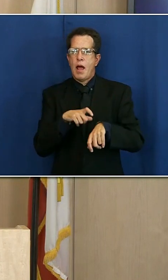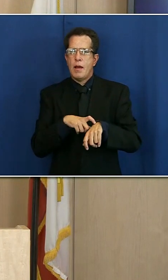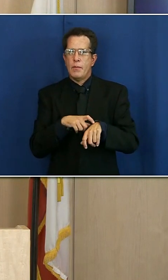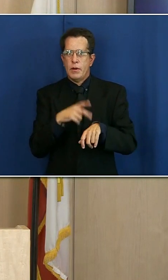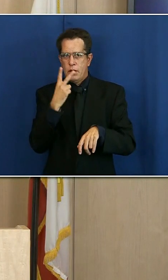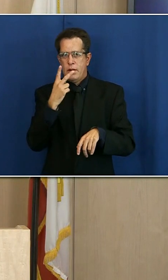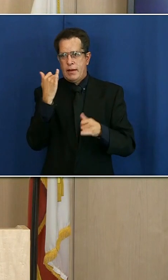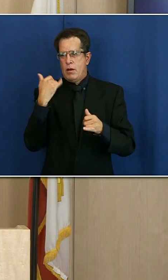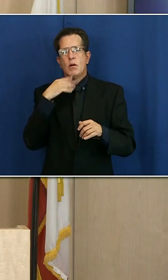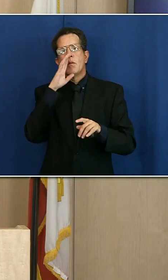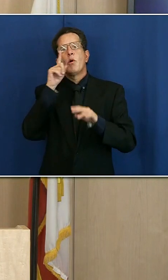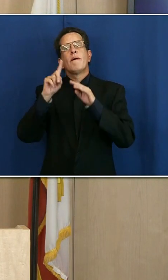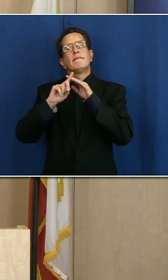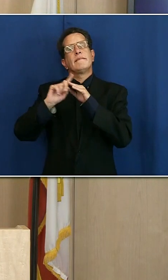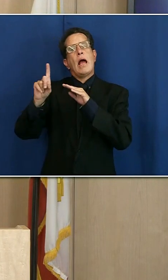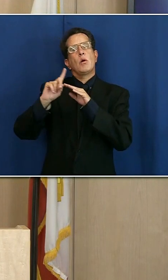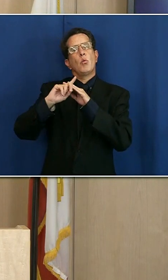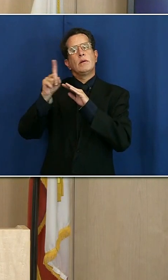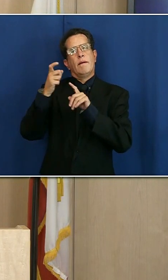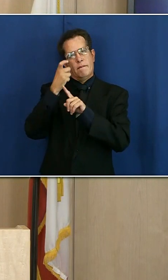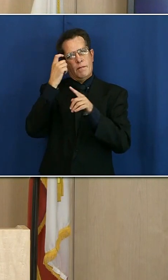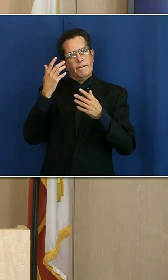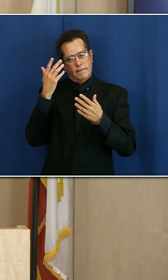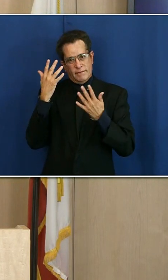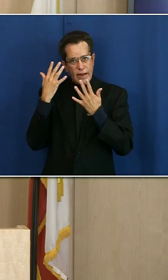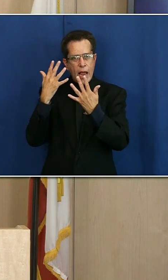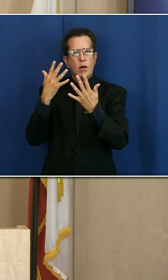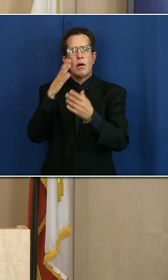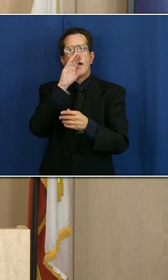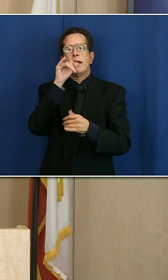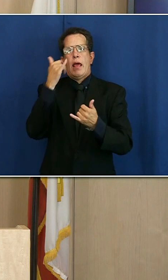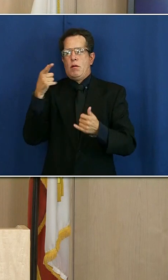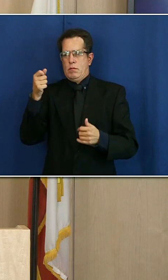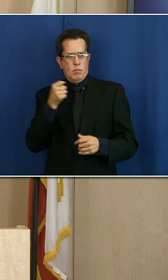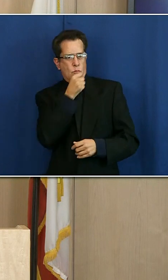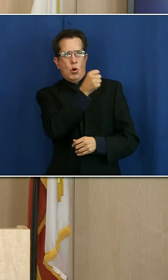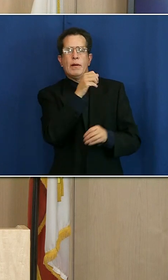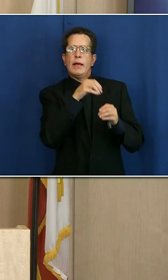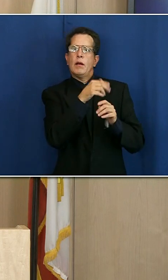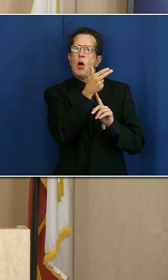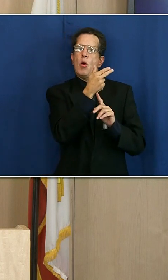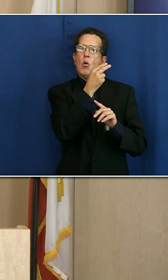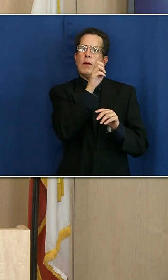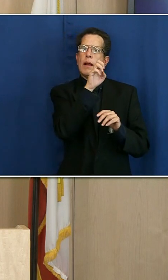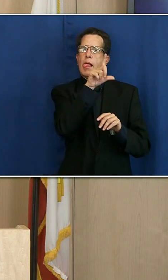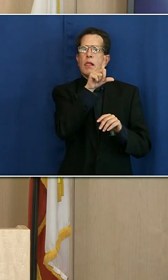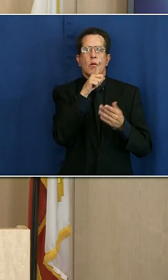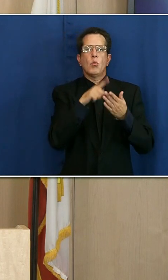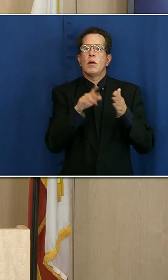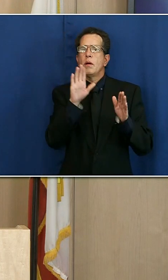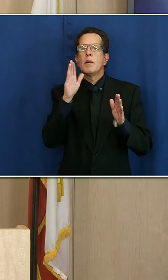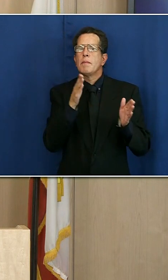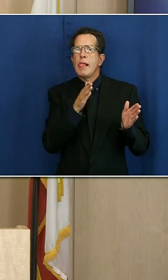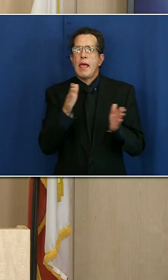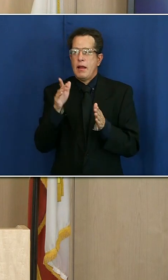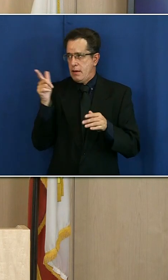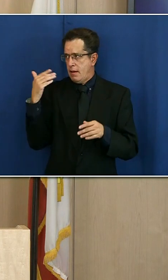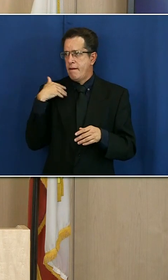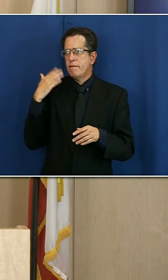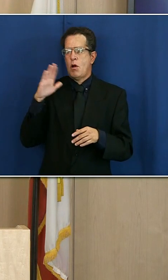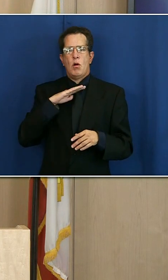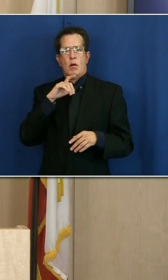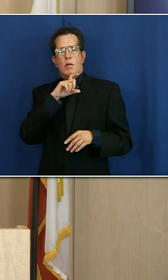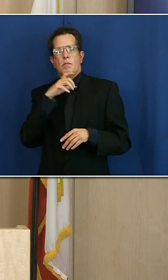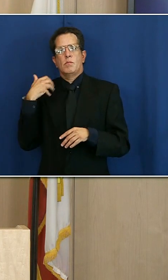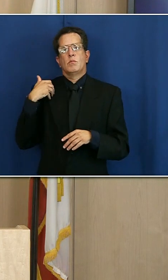with the evacuees from the fire and the hotel rooms that they're using. And we're going to ask Gary Johnson, who's our Chief Resilient Officer, to